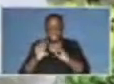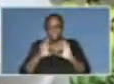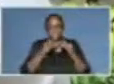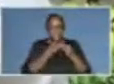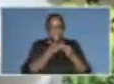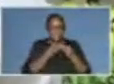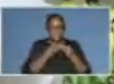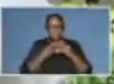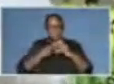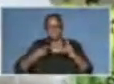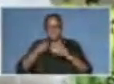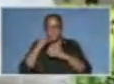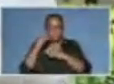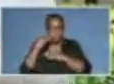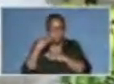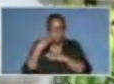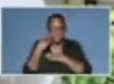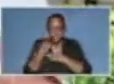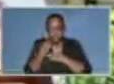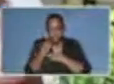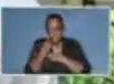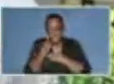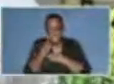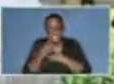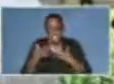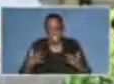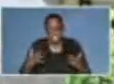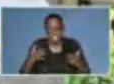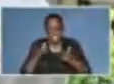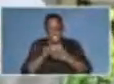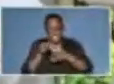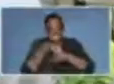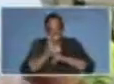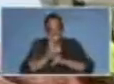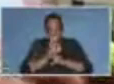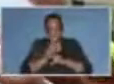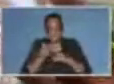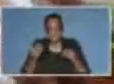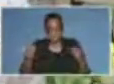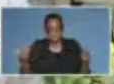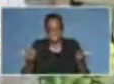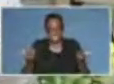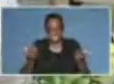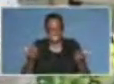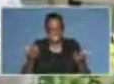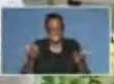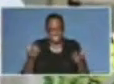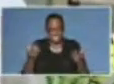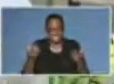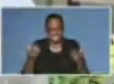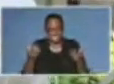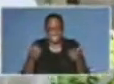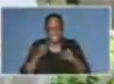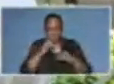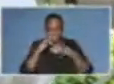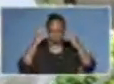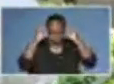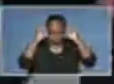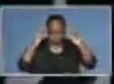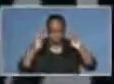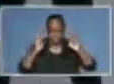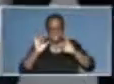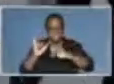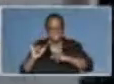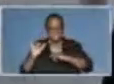for me. So that is definitely one of the aspects that have kept me actually sane while being in China for such a long